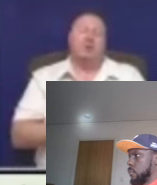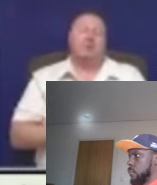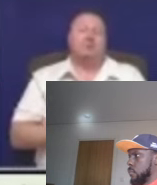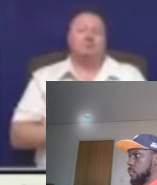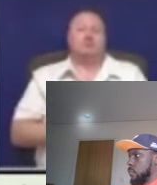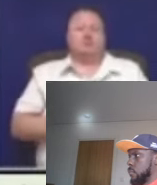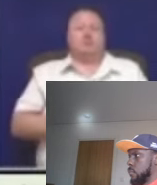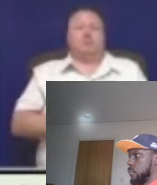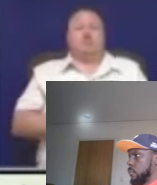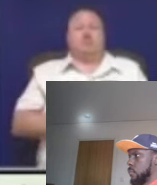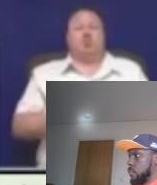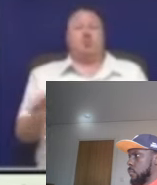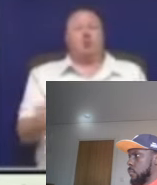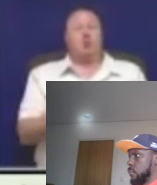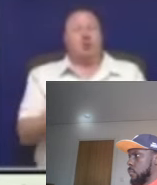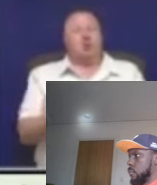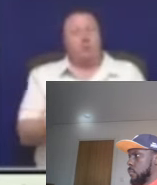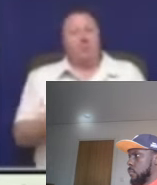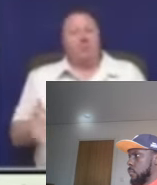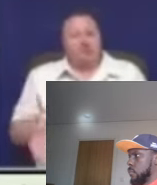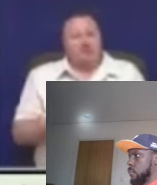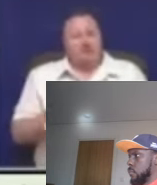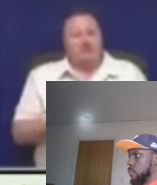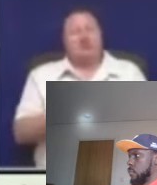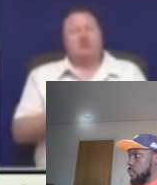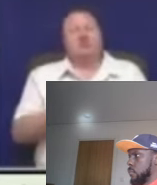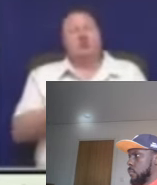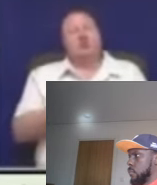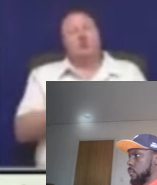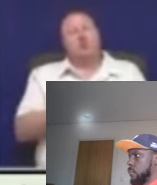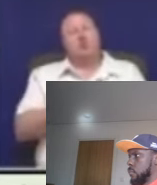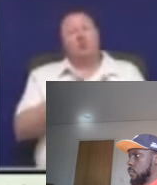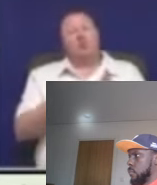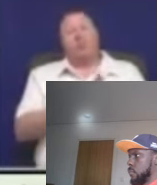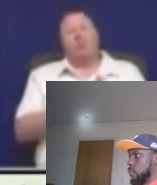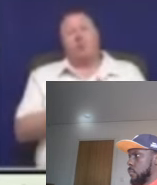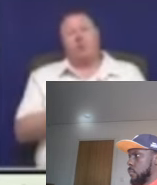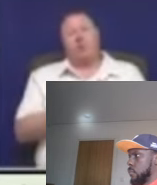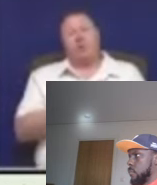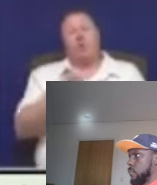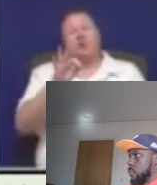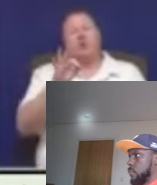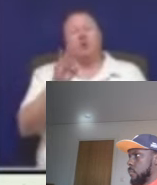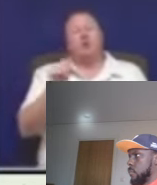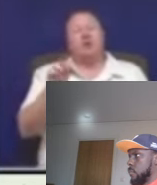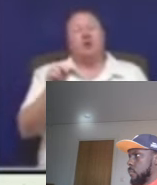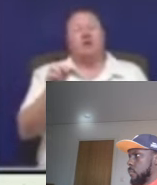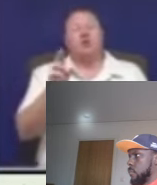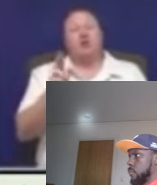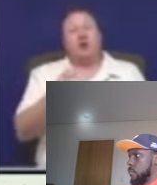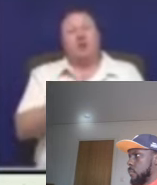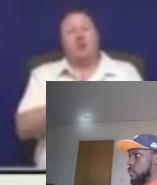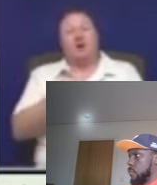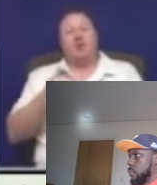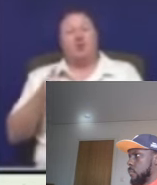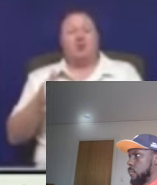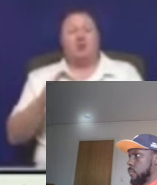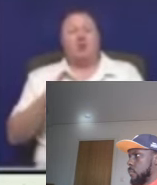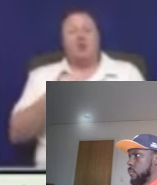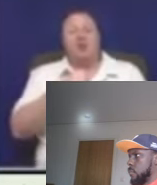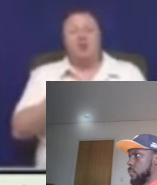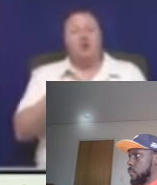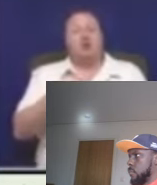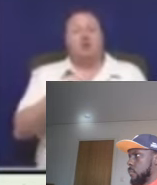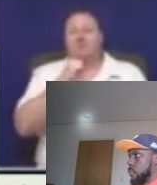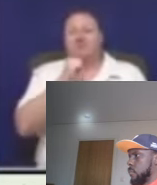This recruitment drive will play a crucial role in helping us address the close to 3 billion rand backlog in incomplete projects